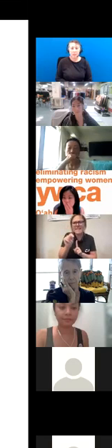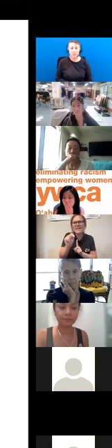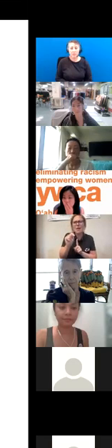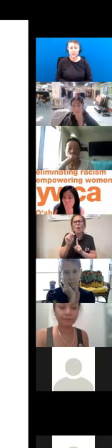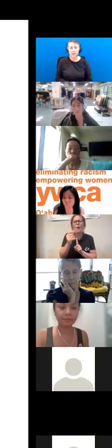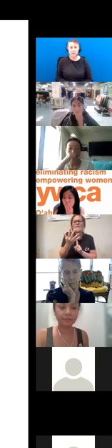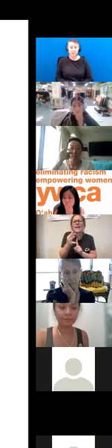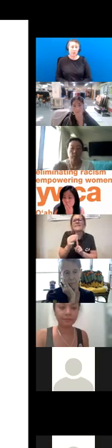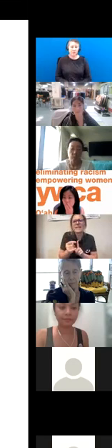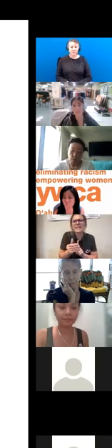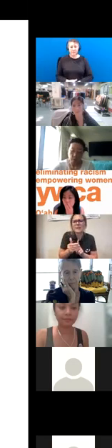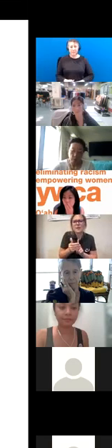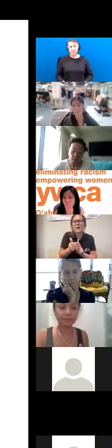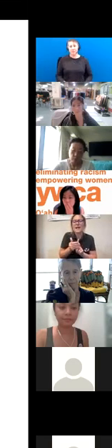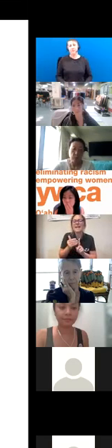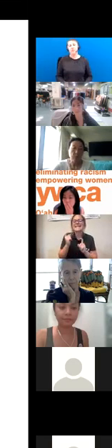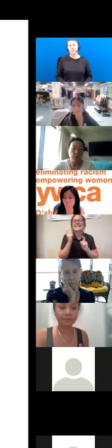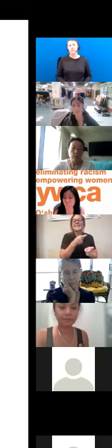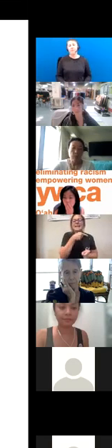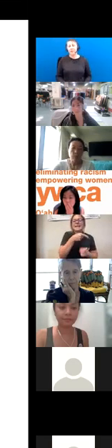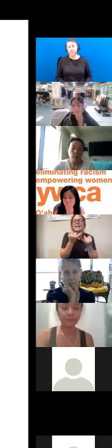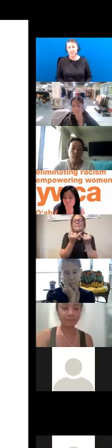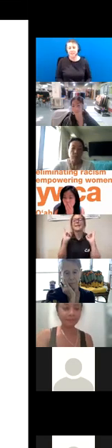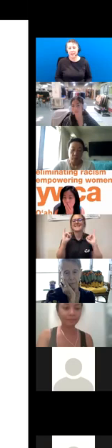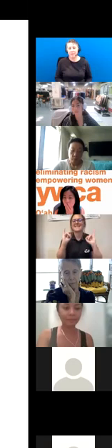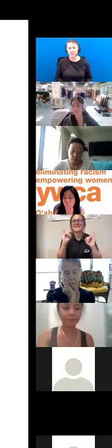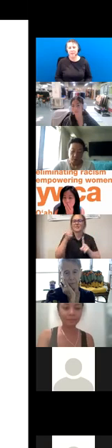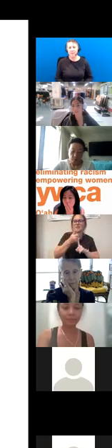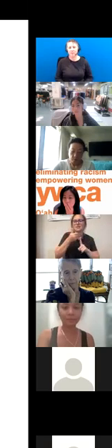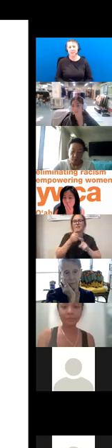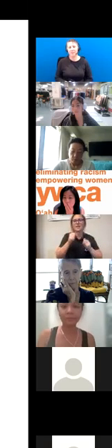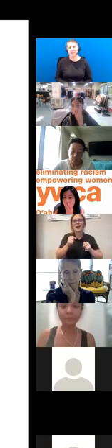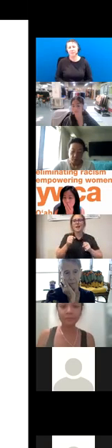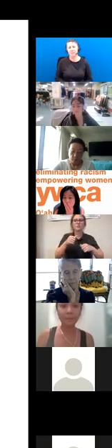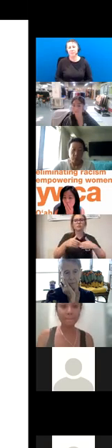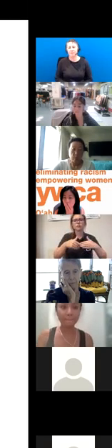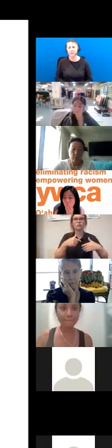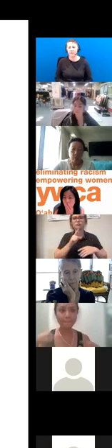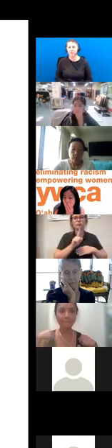You can also say more detailed information in 5 feet, in 10 feet, so that they